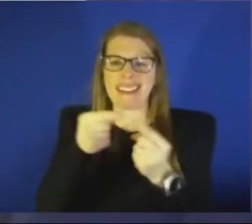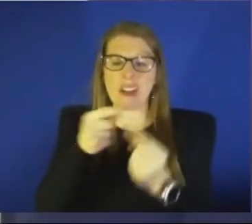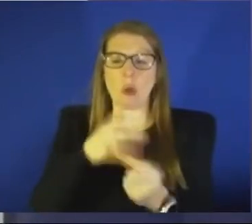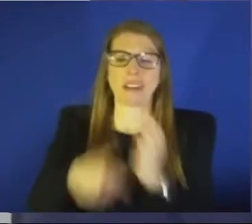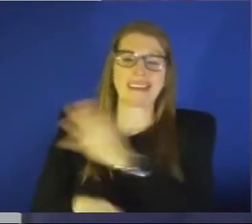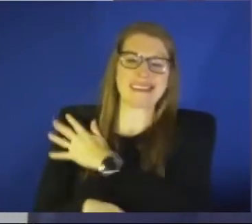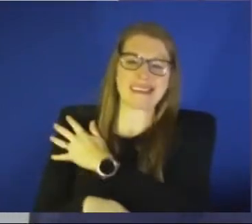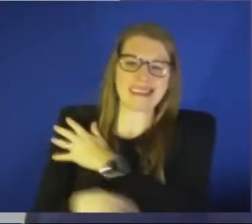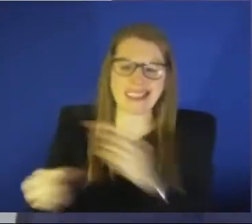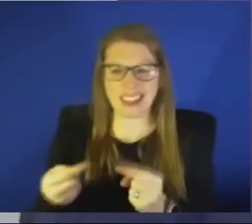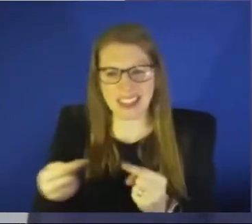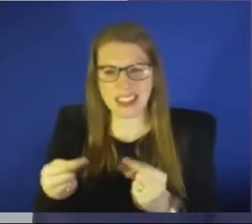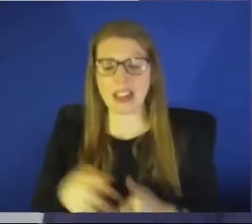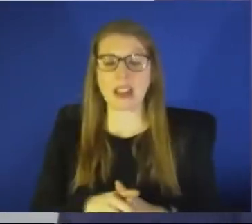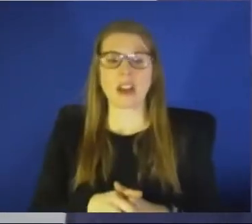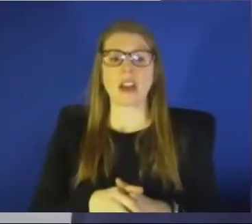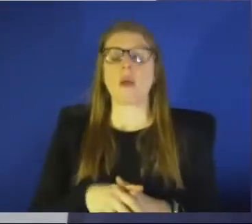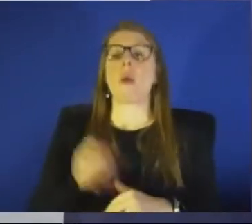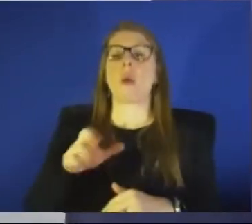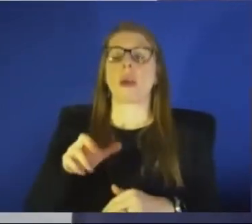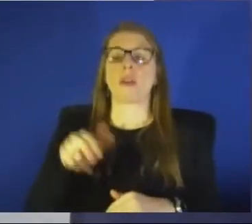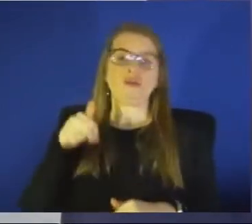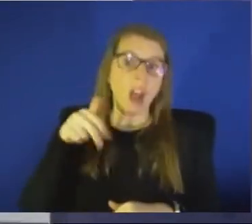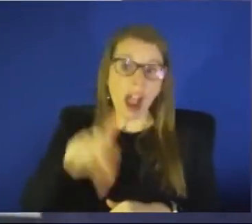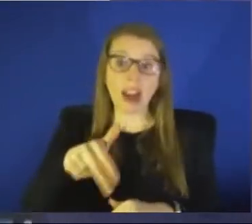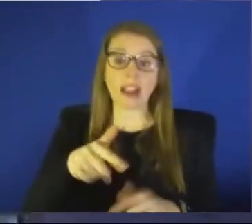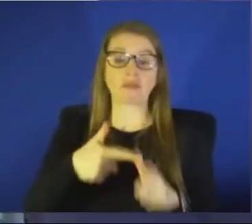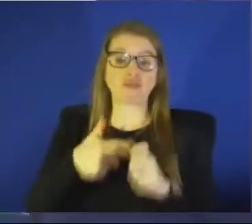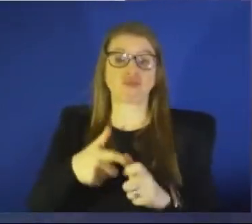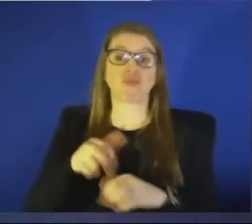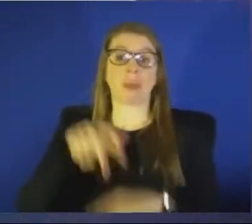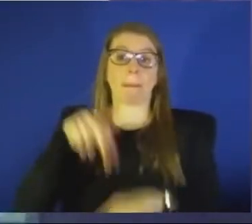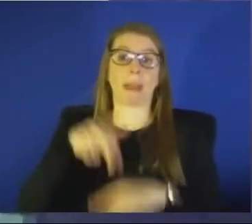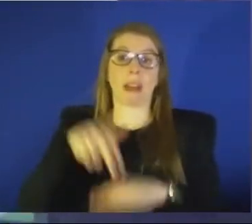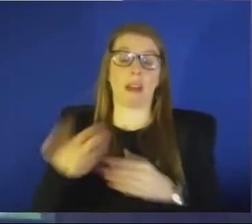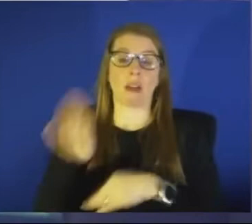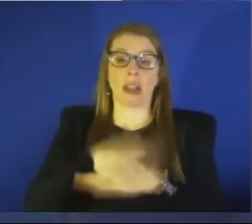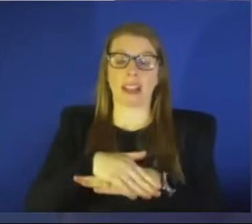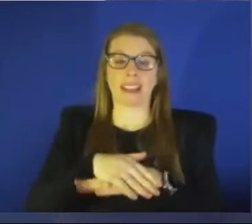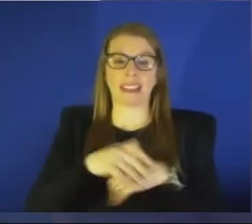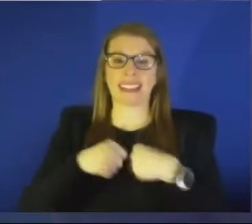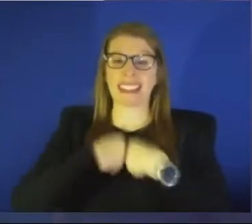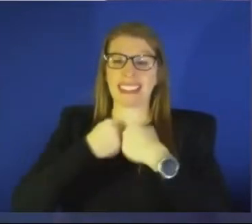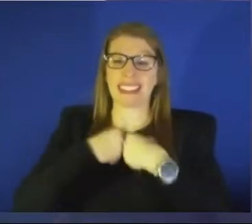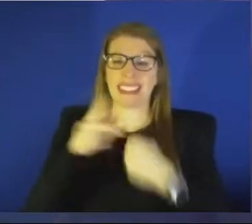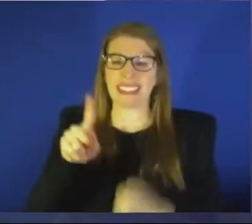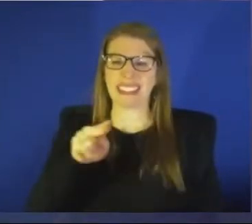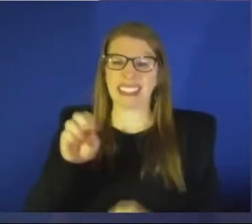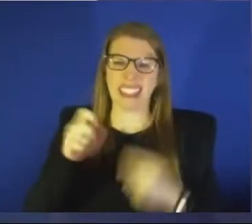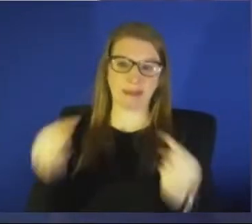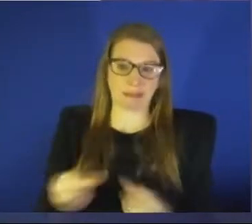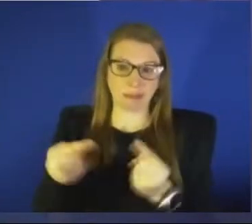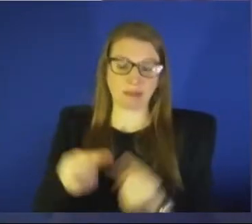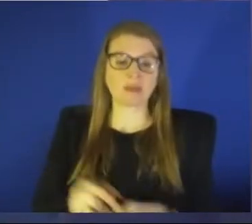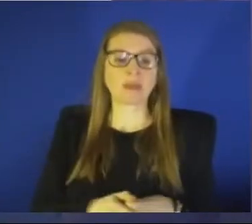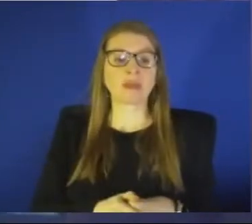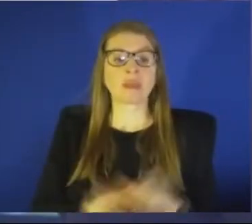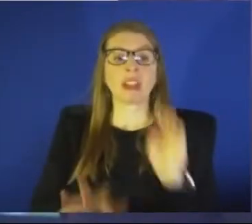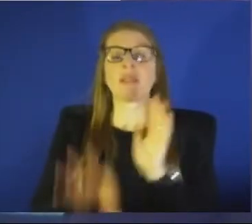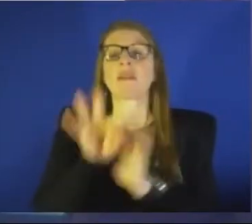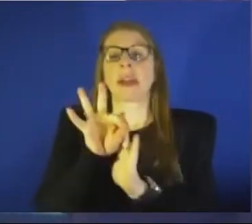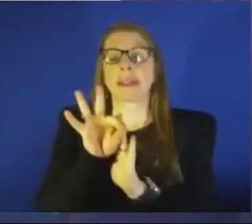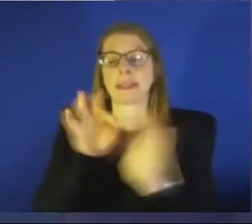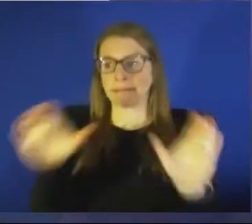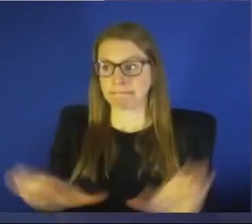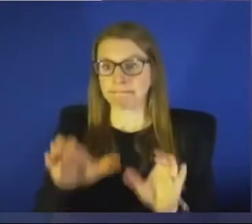they're out running and jumping all day, and so they're getting knee soreness. And so finding those activities to just supplement your exercise